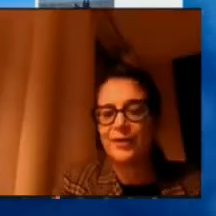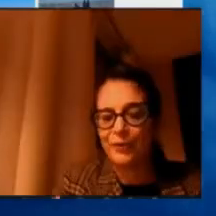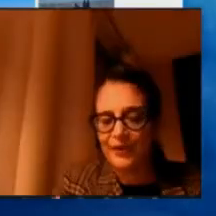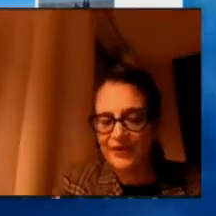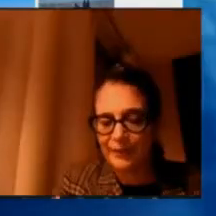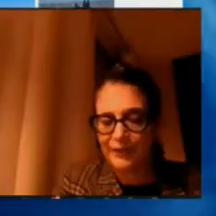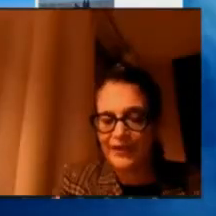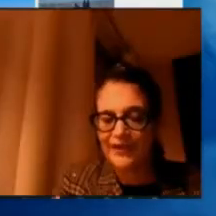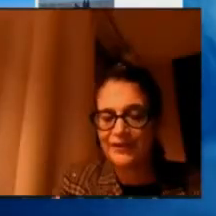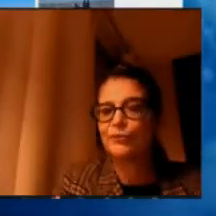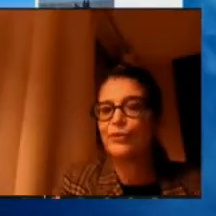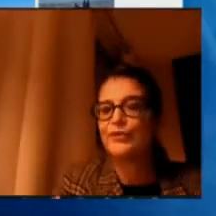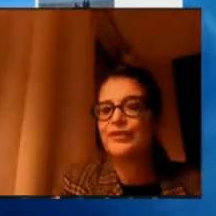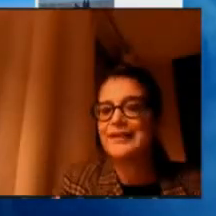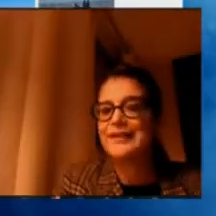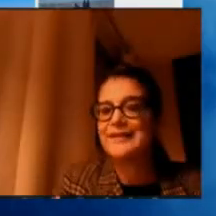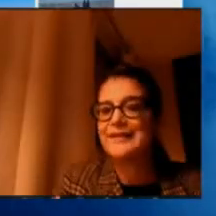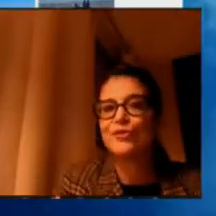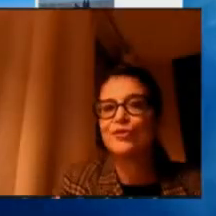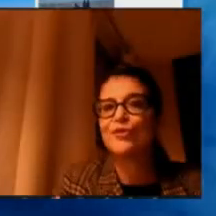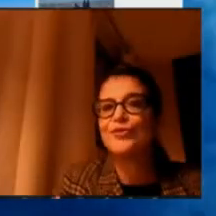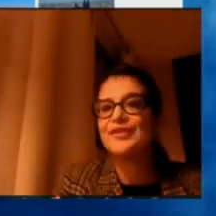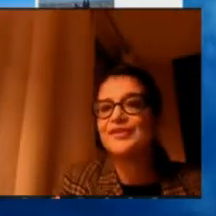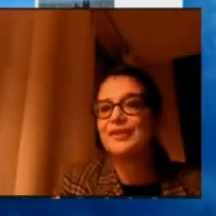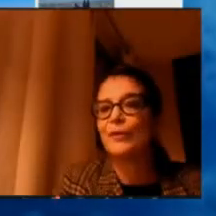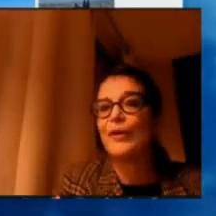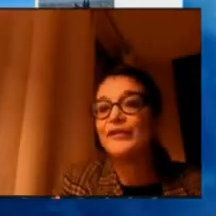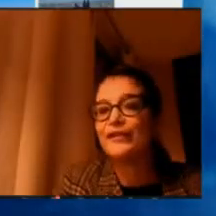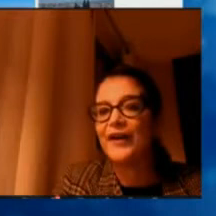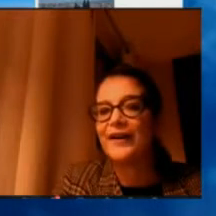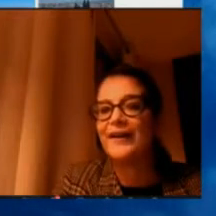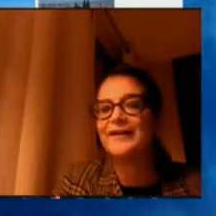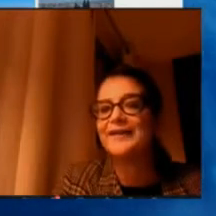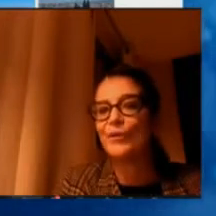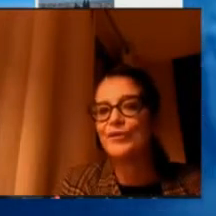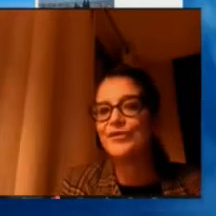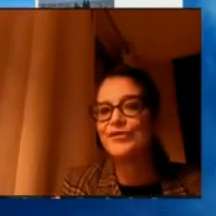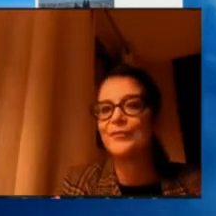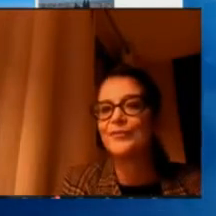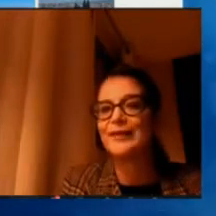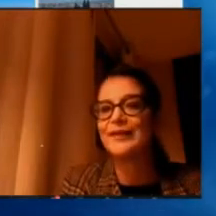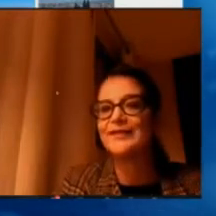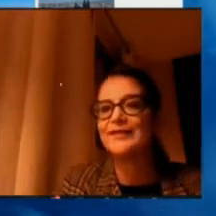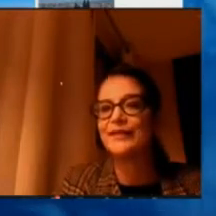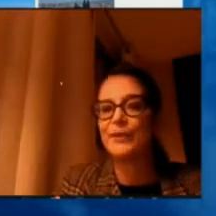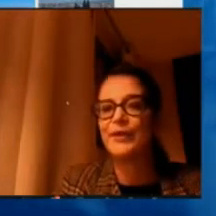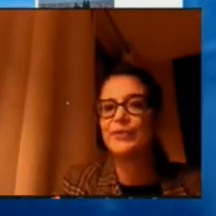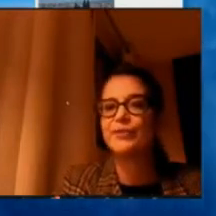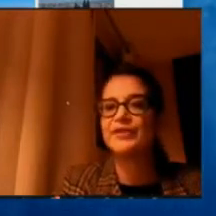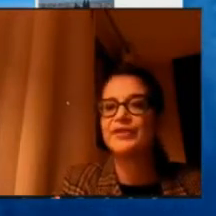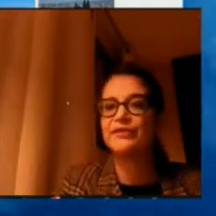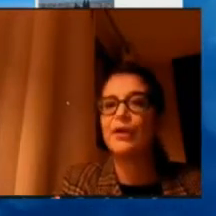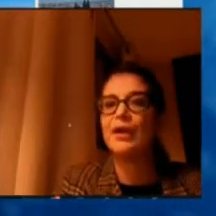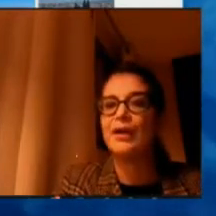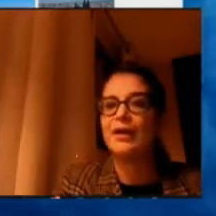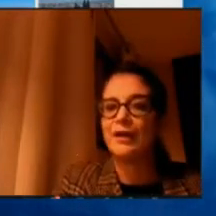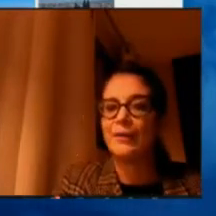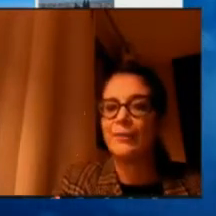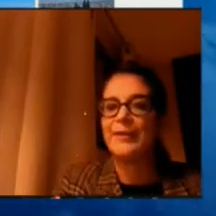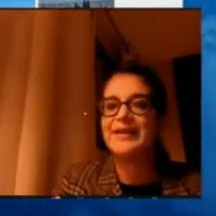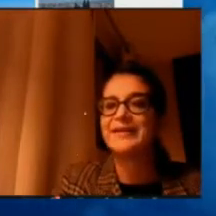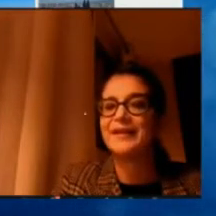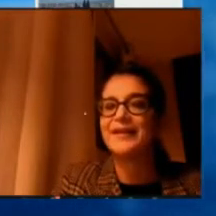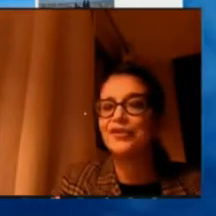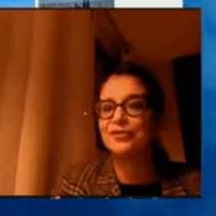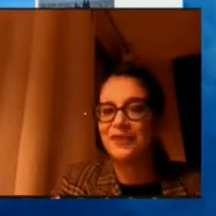because he didn't want his neighbors to use his Wi-Fi, and he was interfering with 24 base stations.